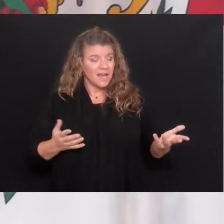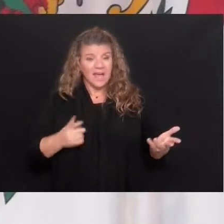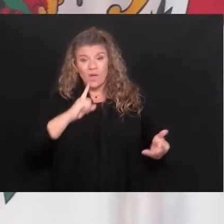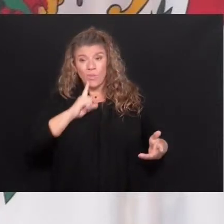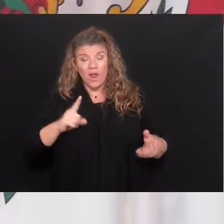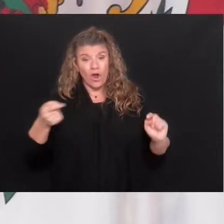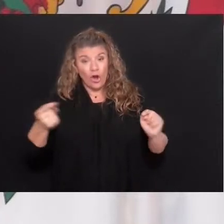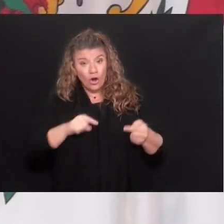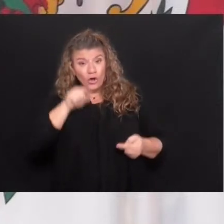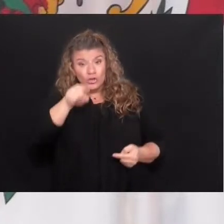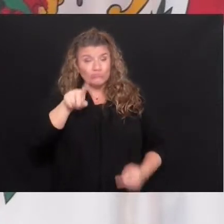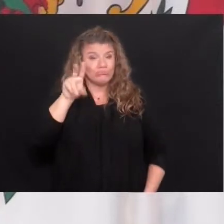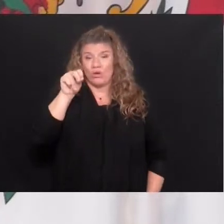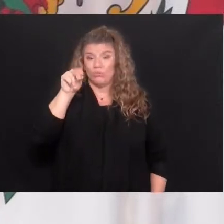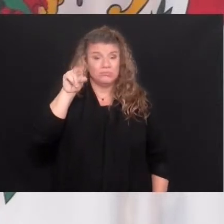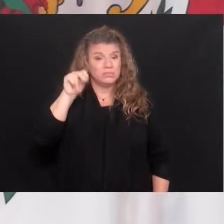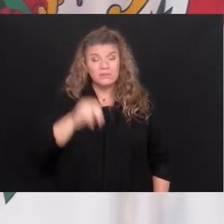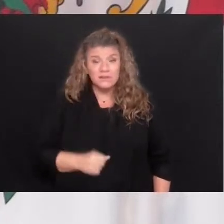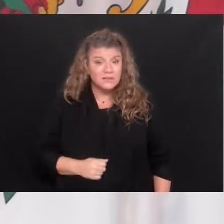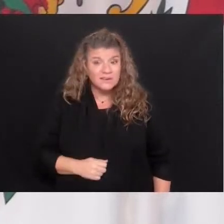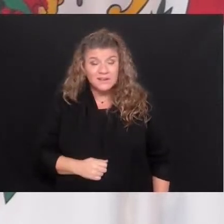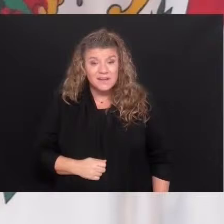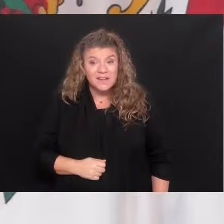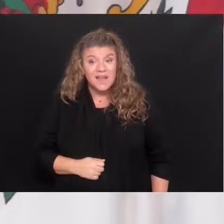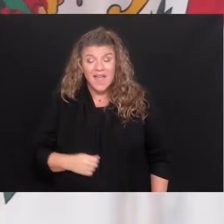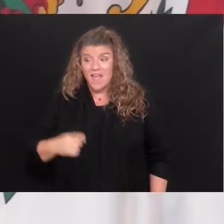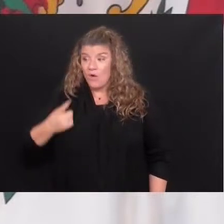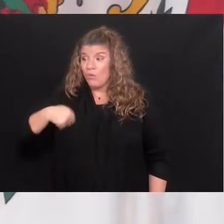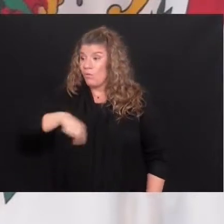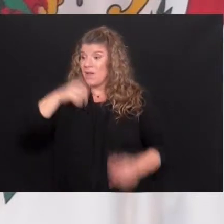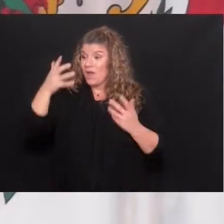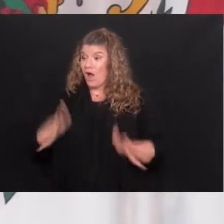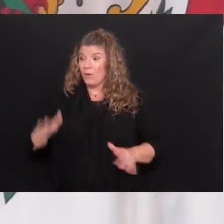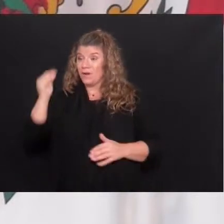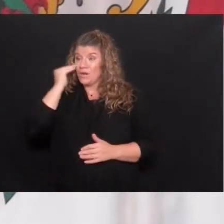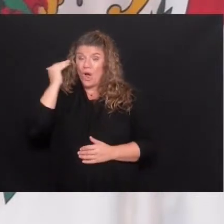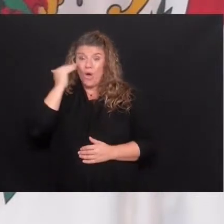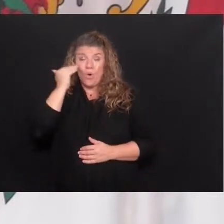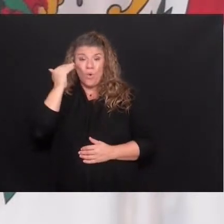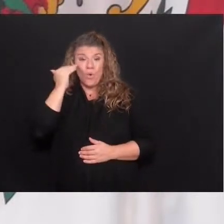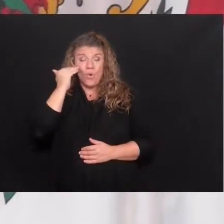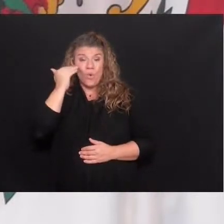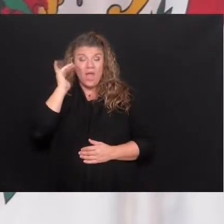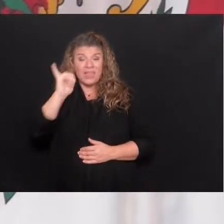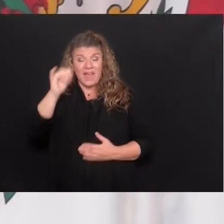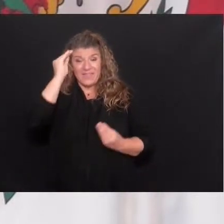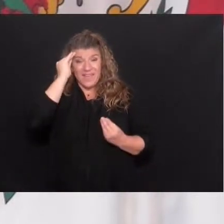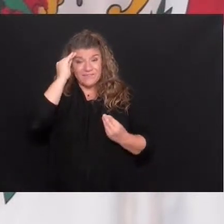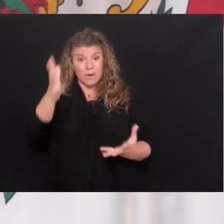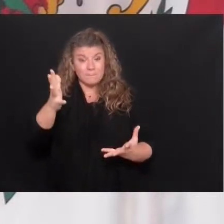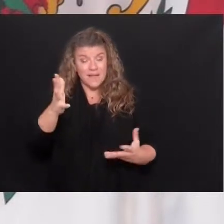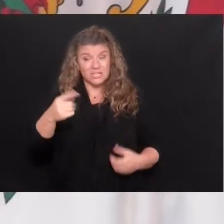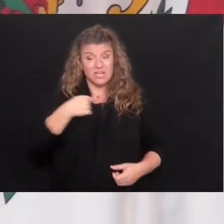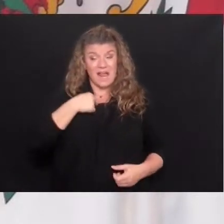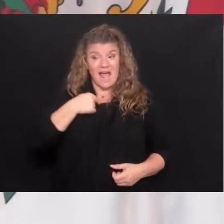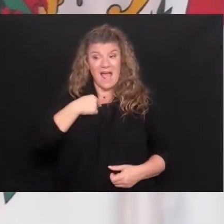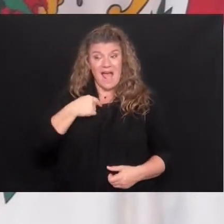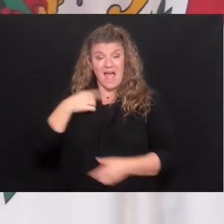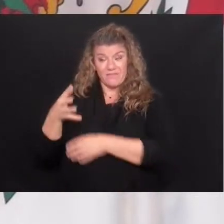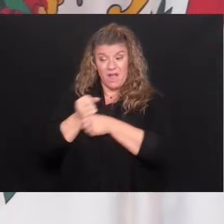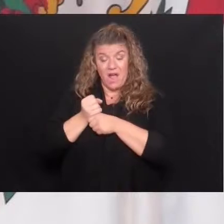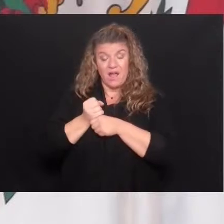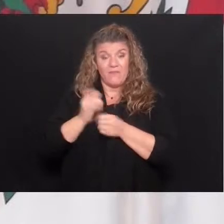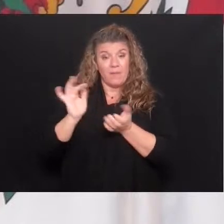harmless to you. And for all we know that the information that I have received from the